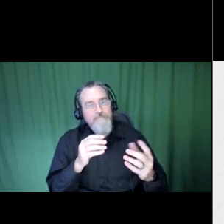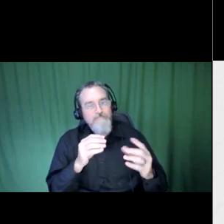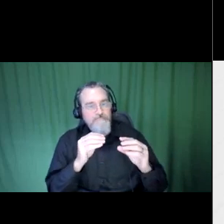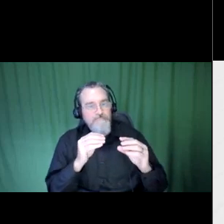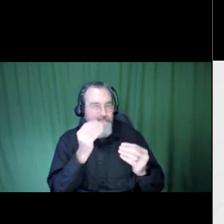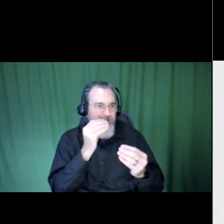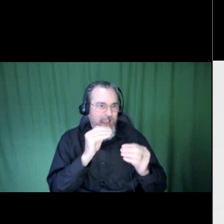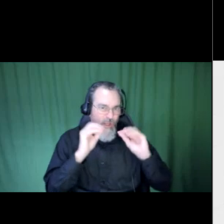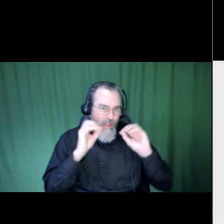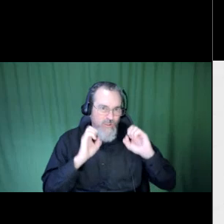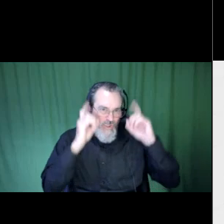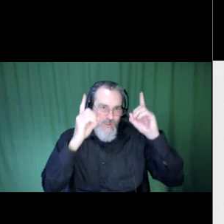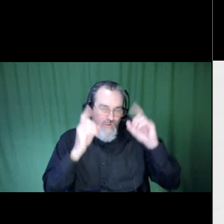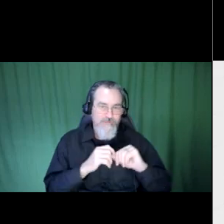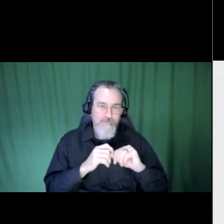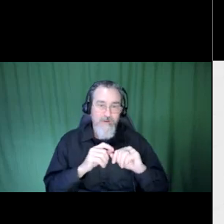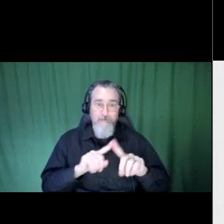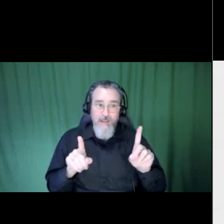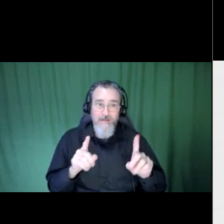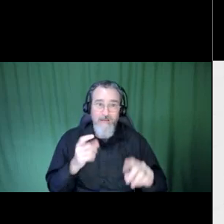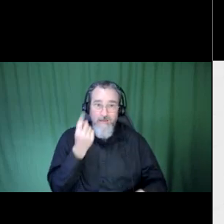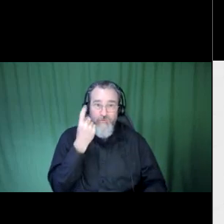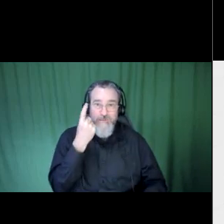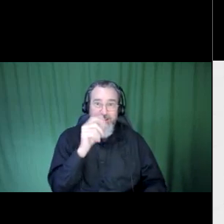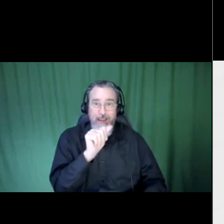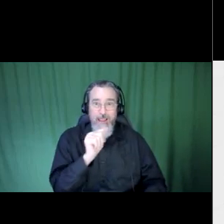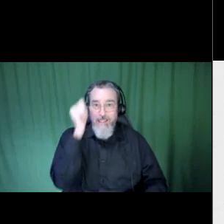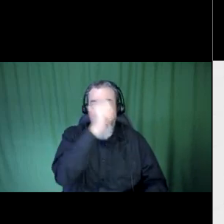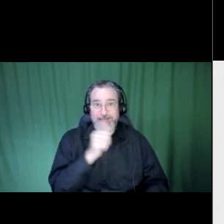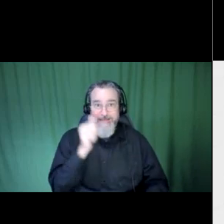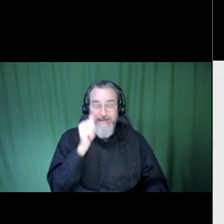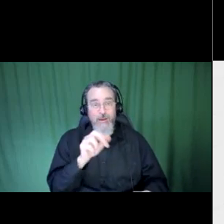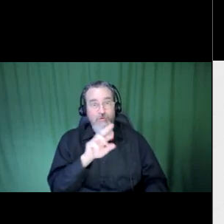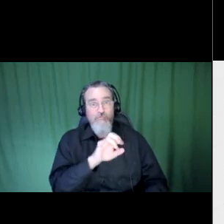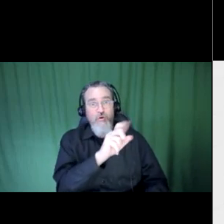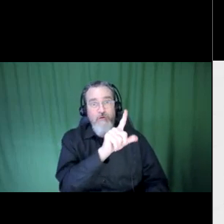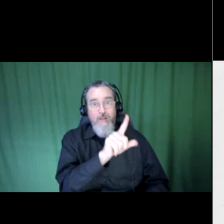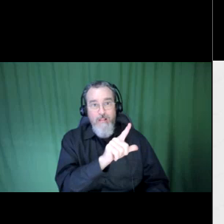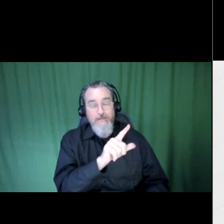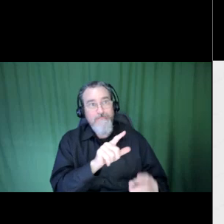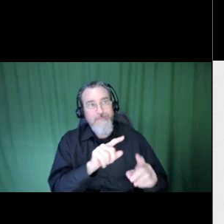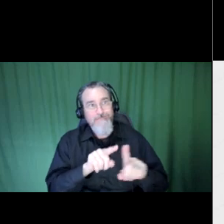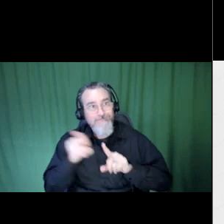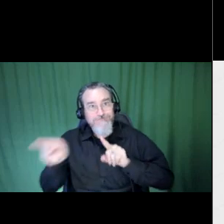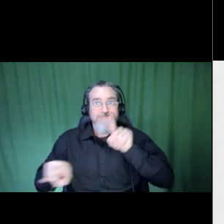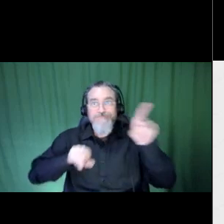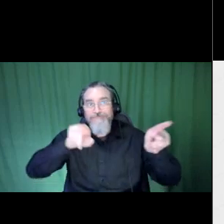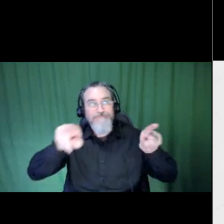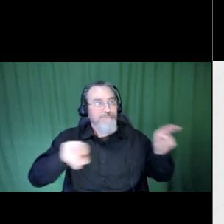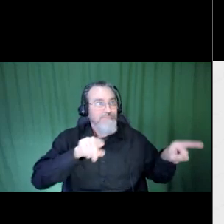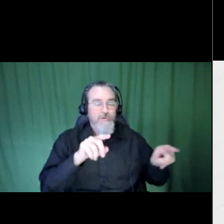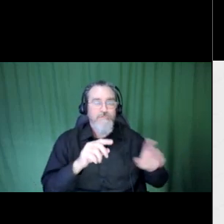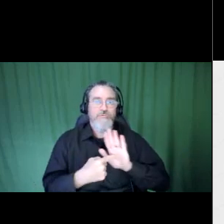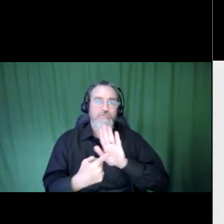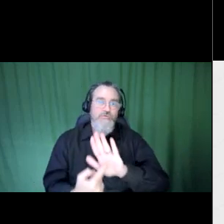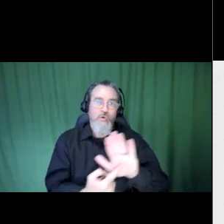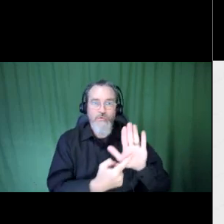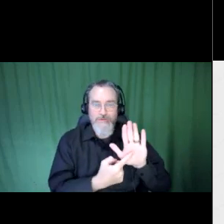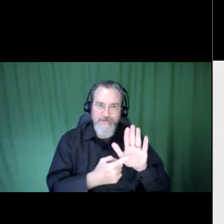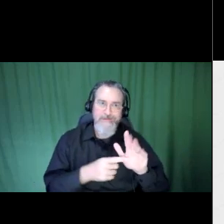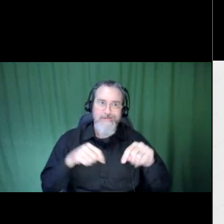rural nature and diverse cultures of Alaska that Hannah Marie showcased in the service location slide demonstrates the vast and unique need